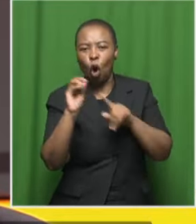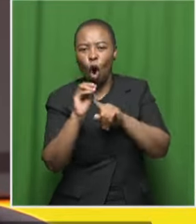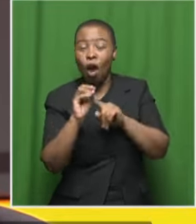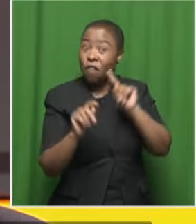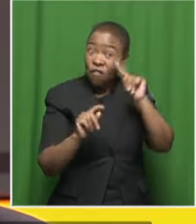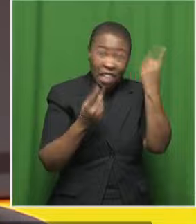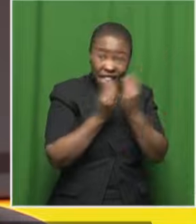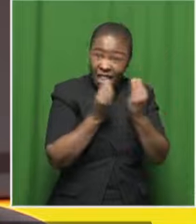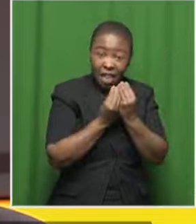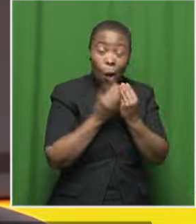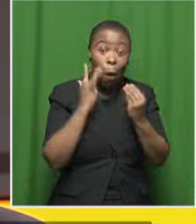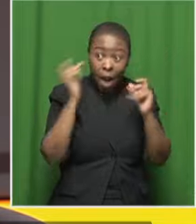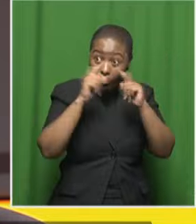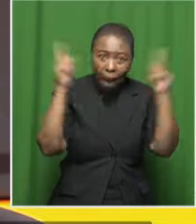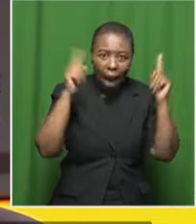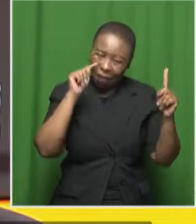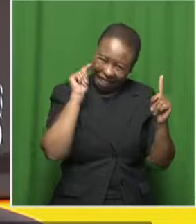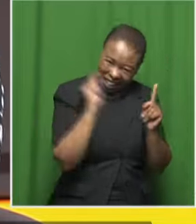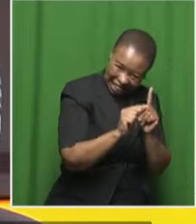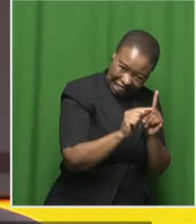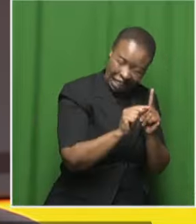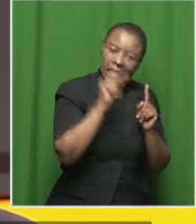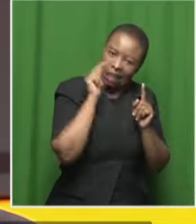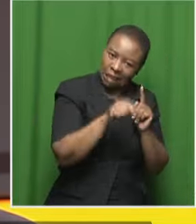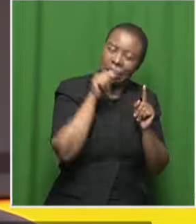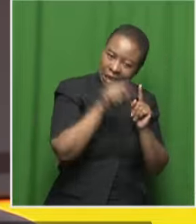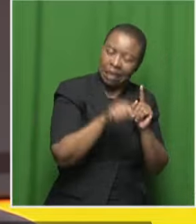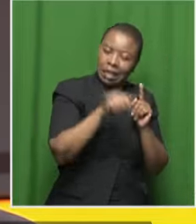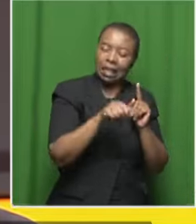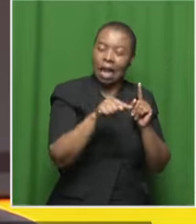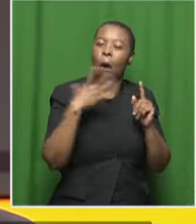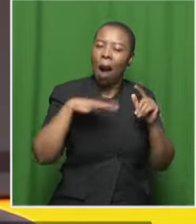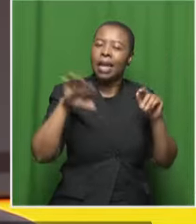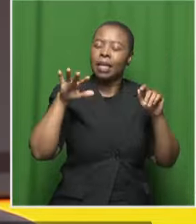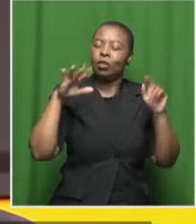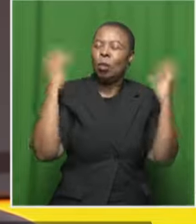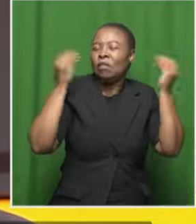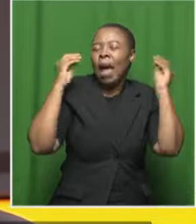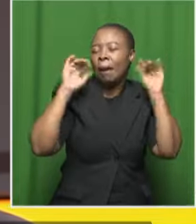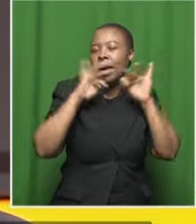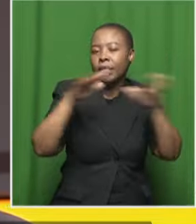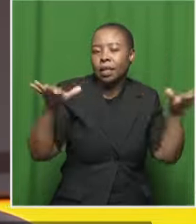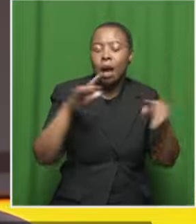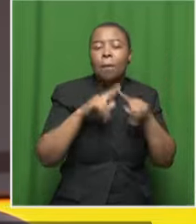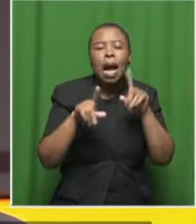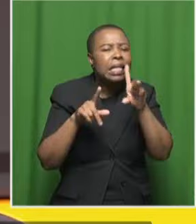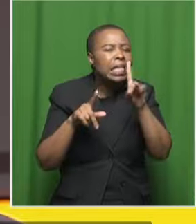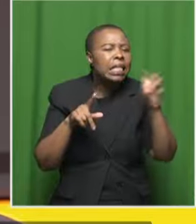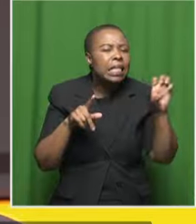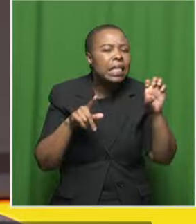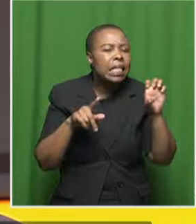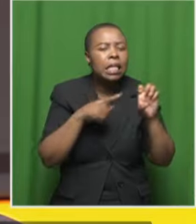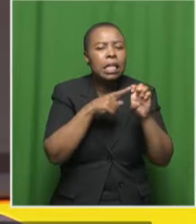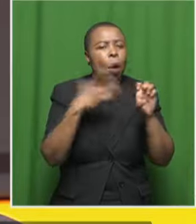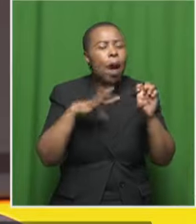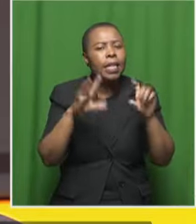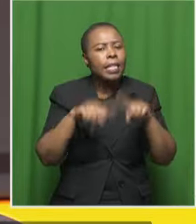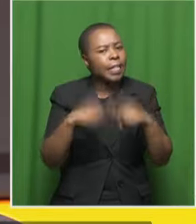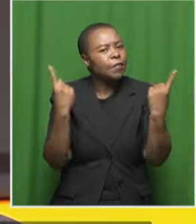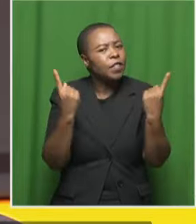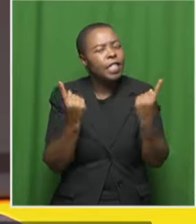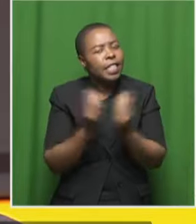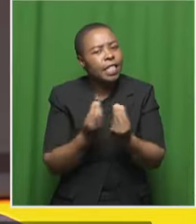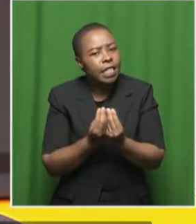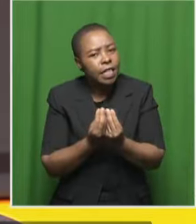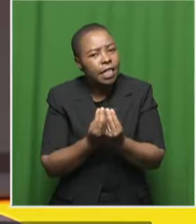I mean, Dee, Boohle, K-Mat are doing different things in the same